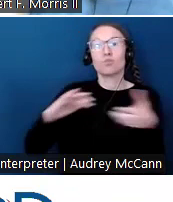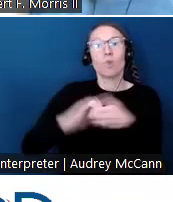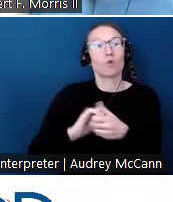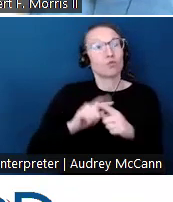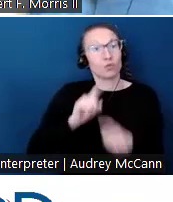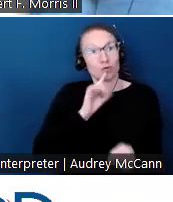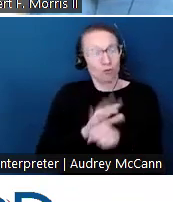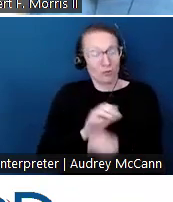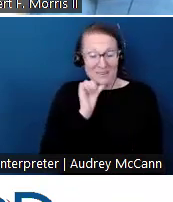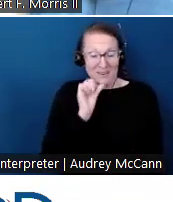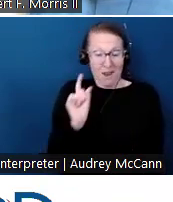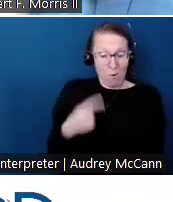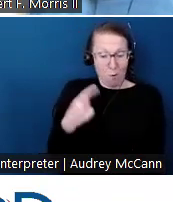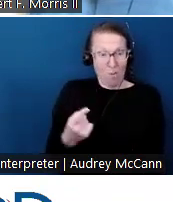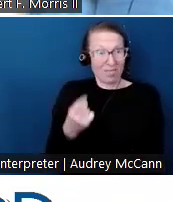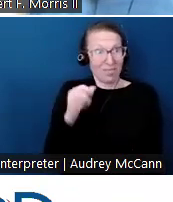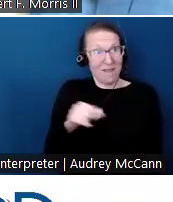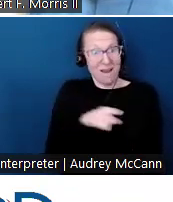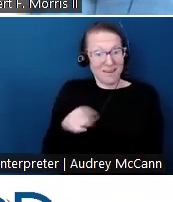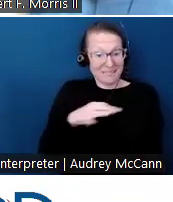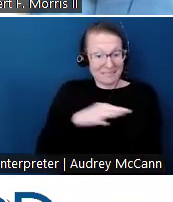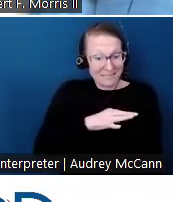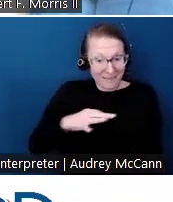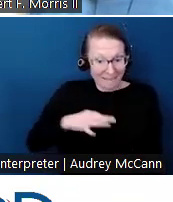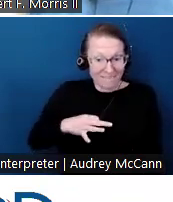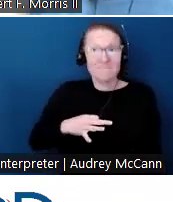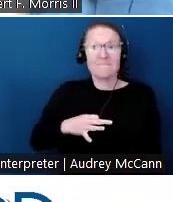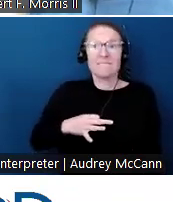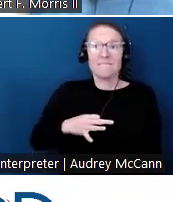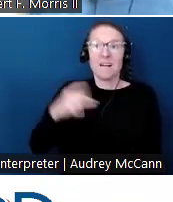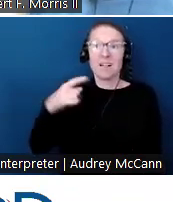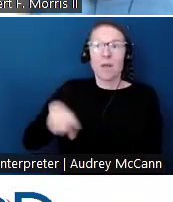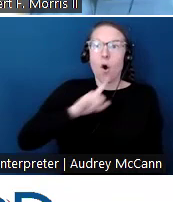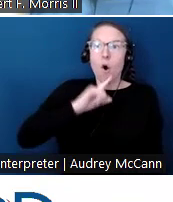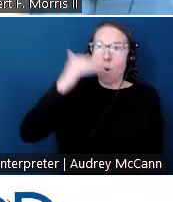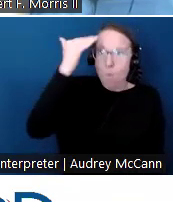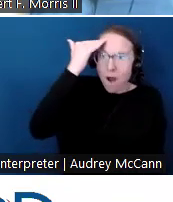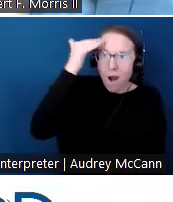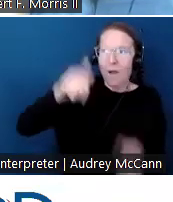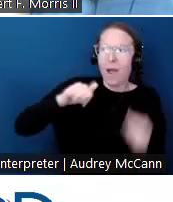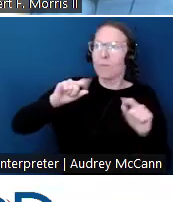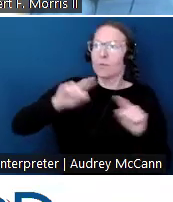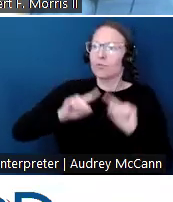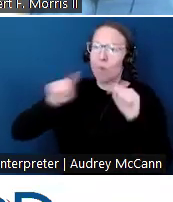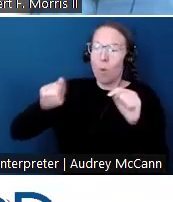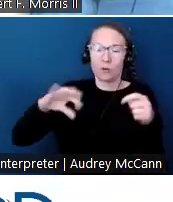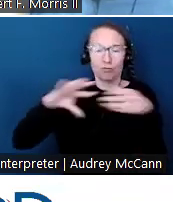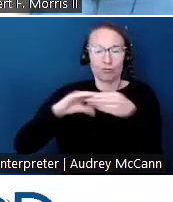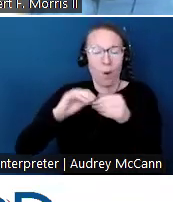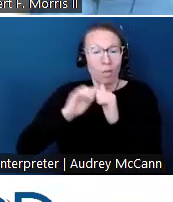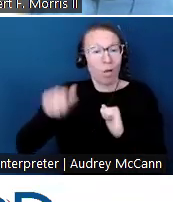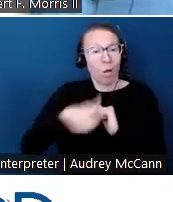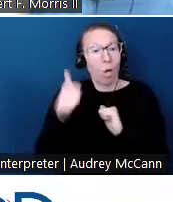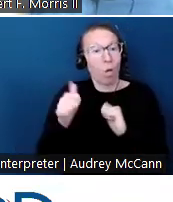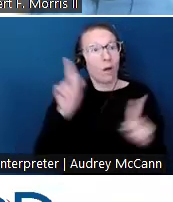not only do our staff they are aware and they're able to go out and share with other people,